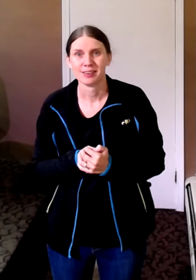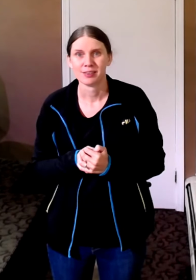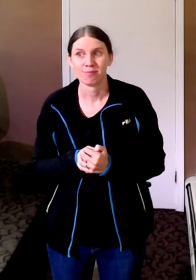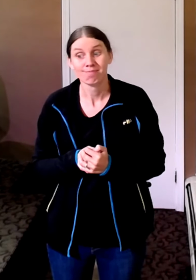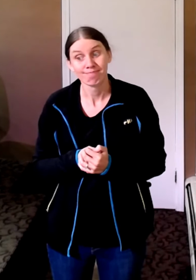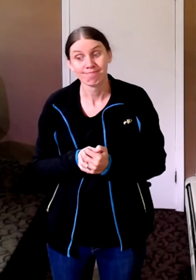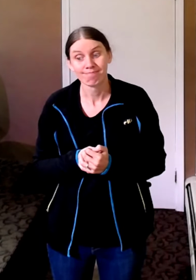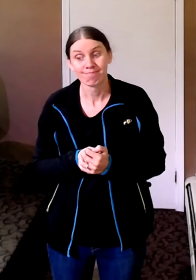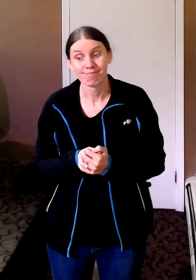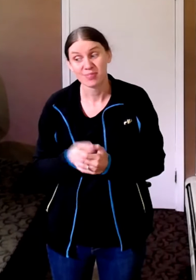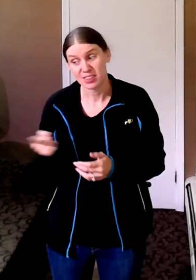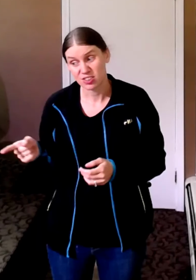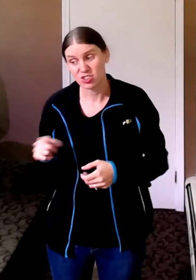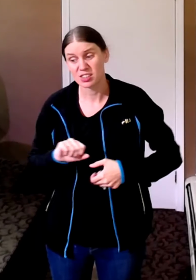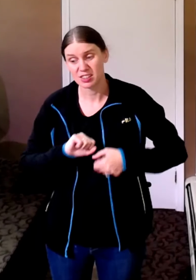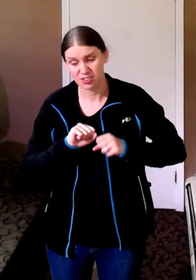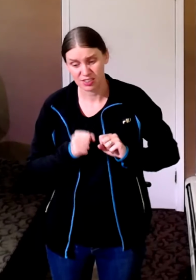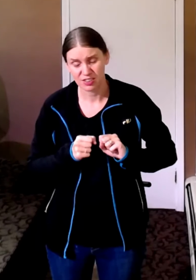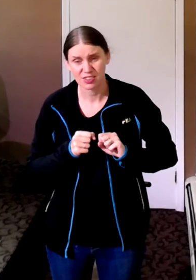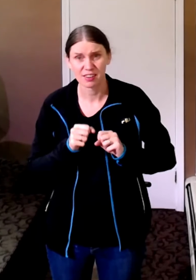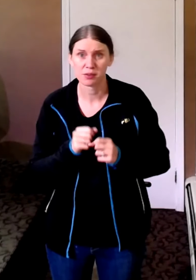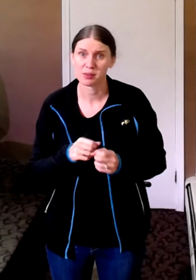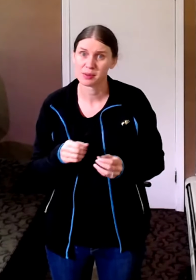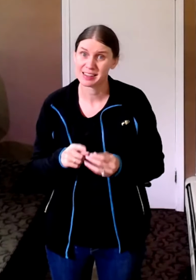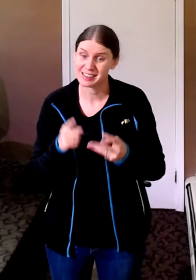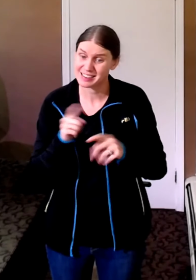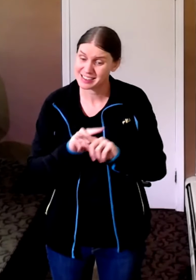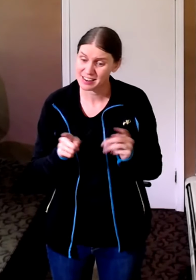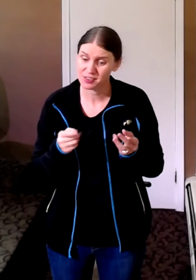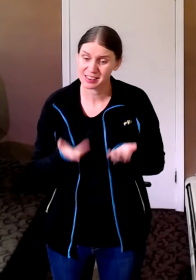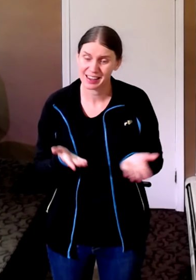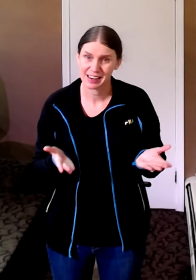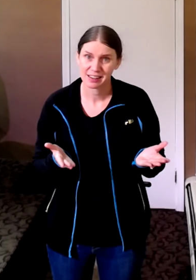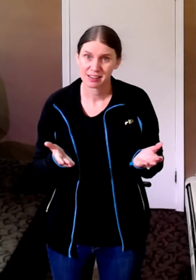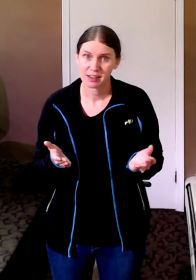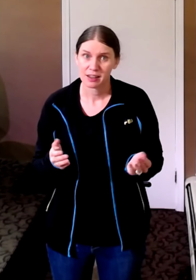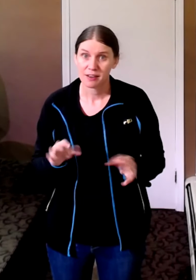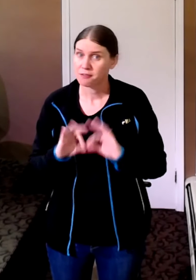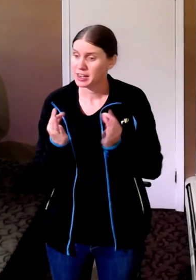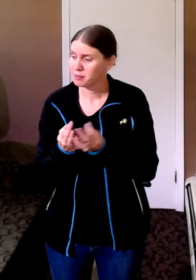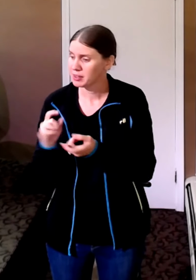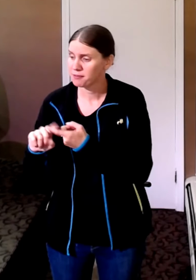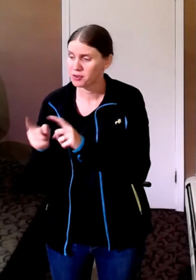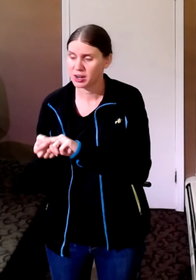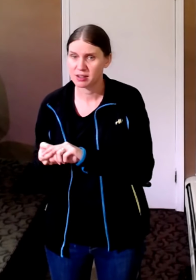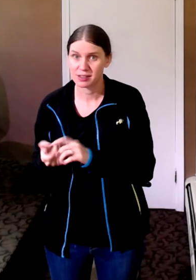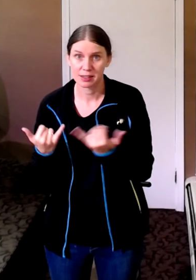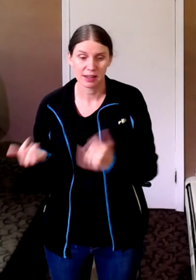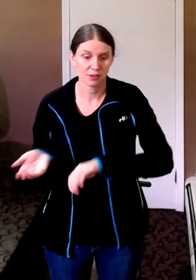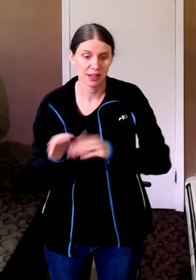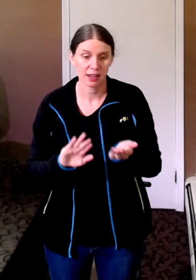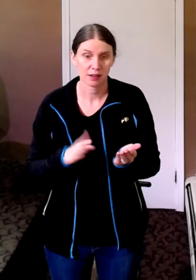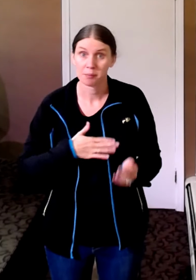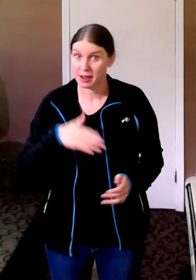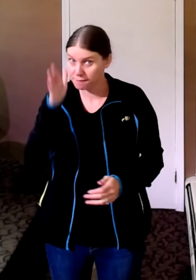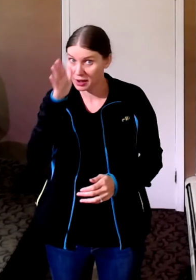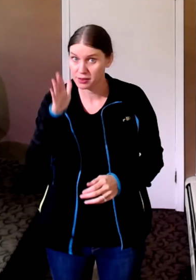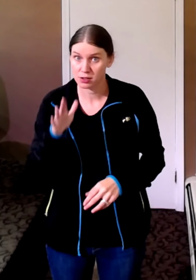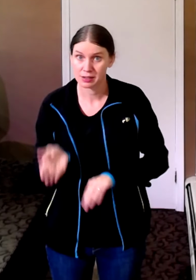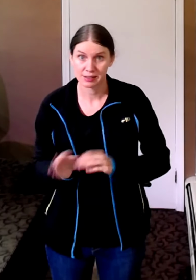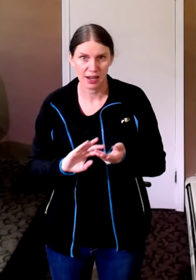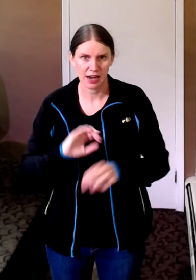Oh, and she struggles with a lot of things, you know, with a lot of loved ones that have already died, and my father who died quite a